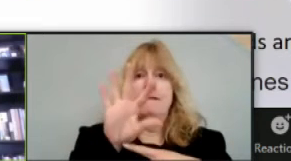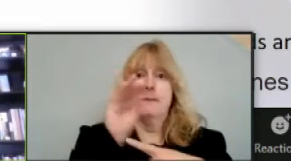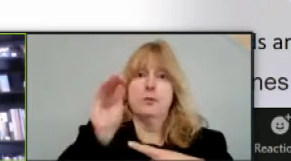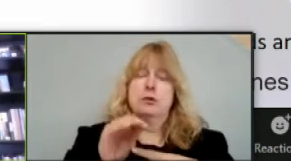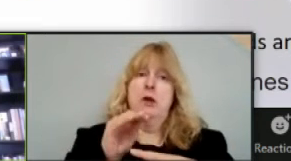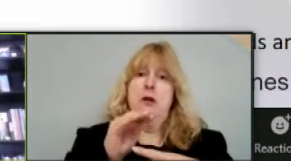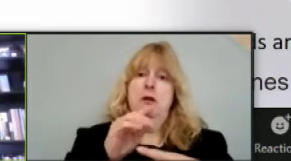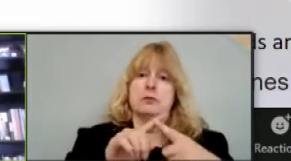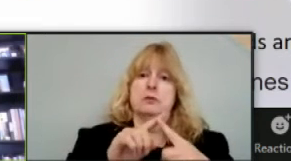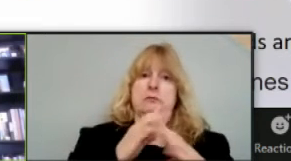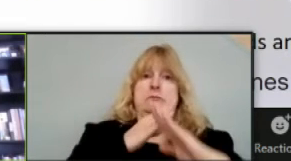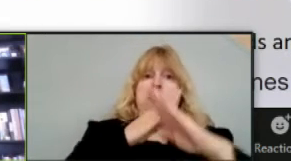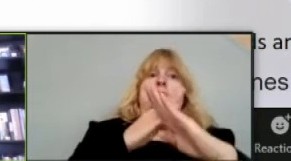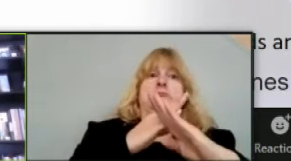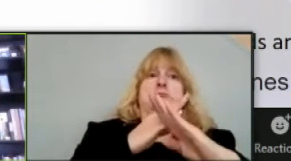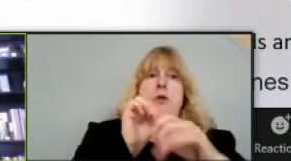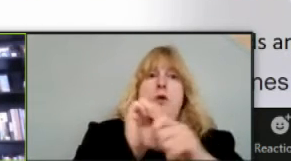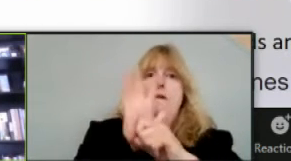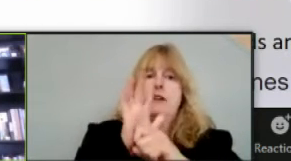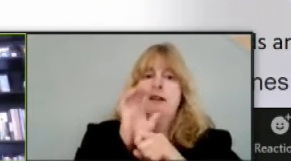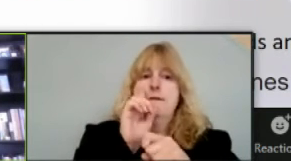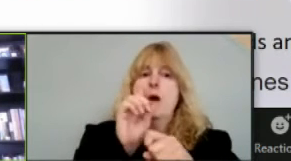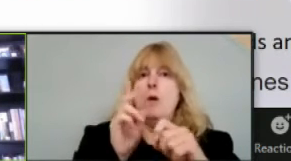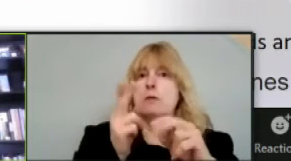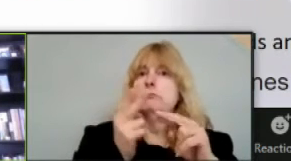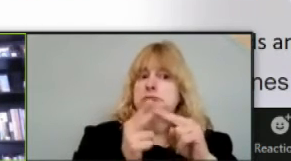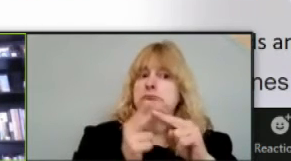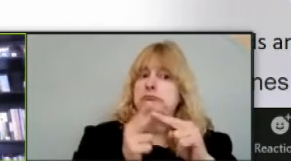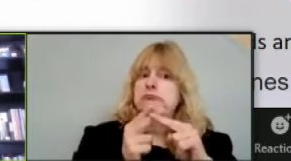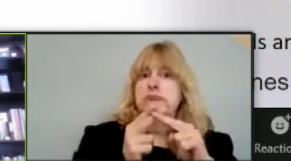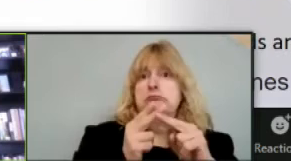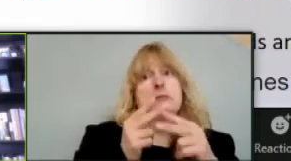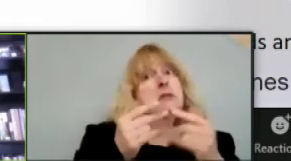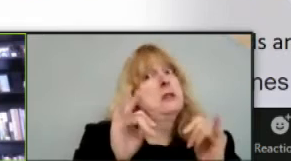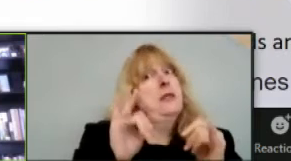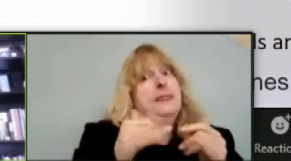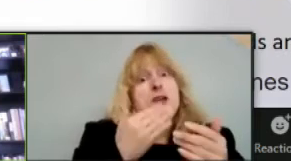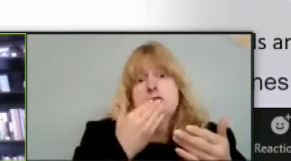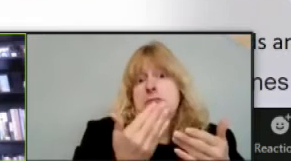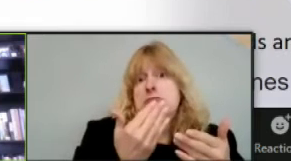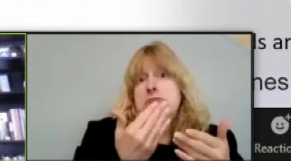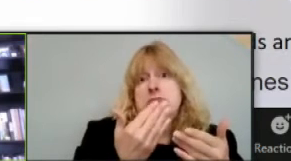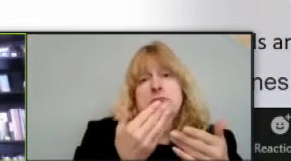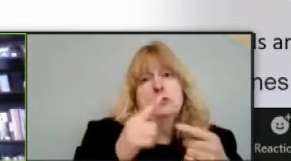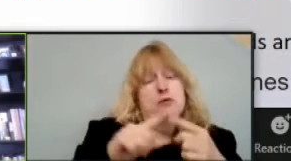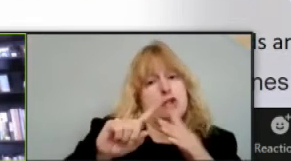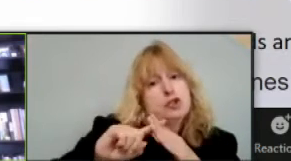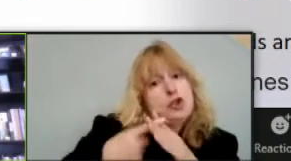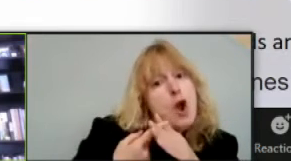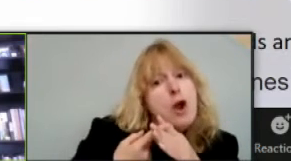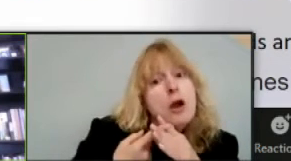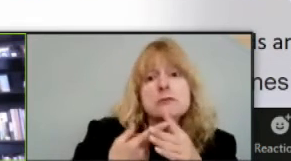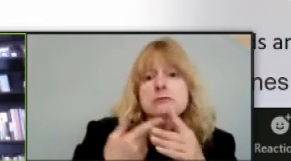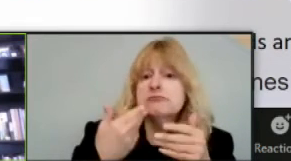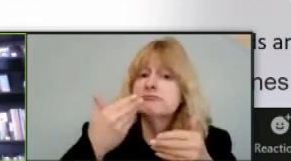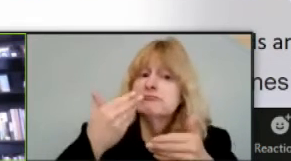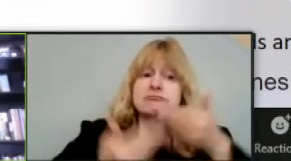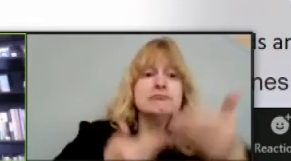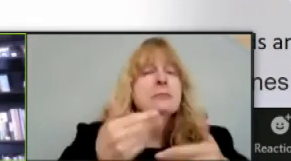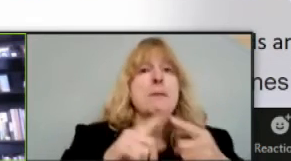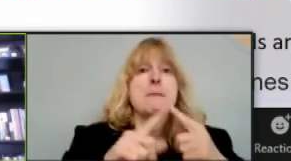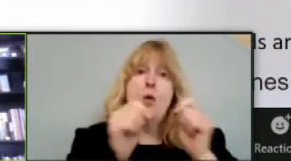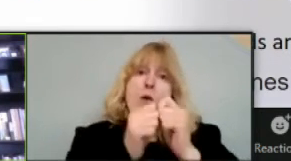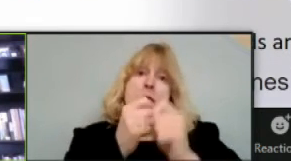COVID disease, even for a little while. And for me, that's a great place to start. Even with the vaccines, however, we have to